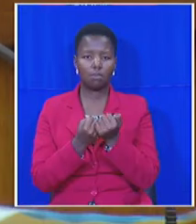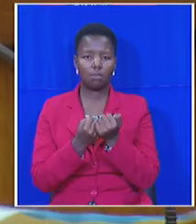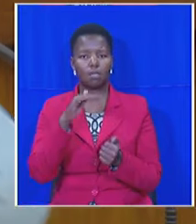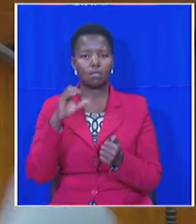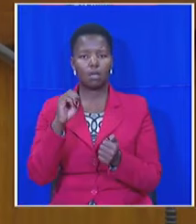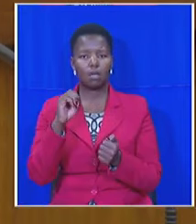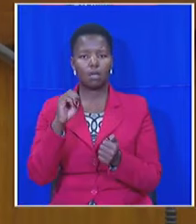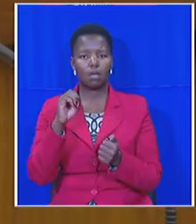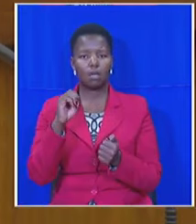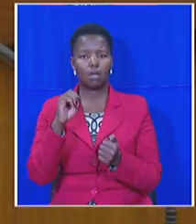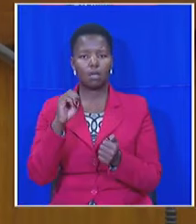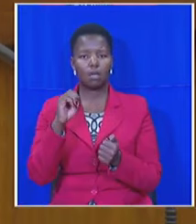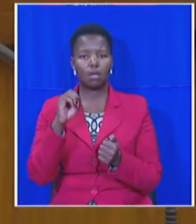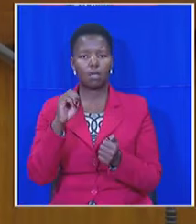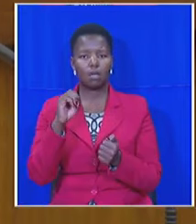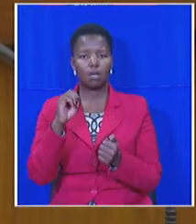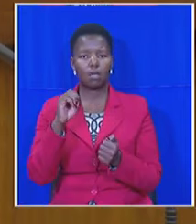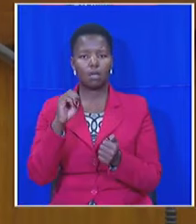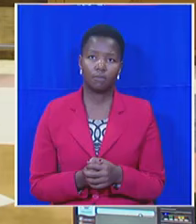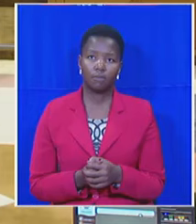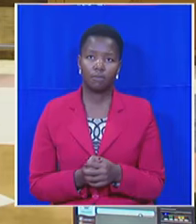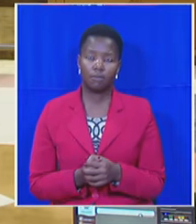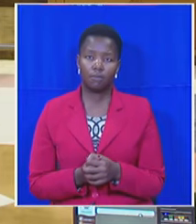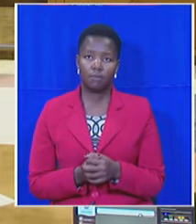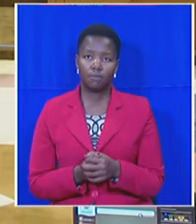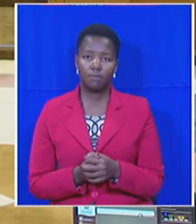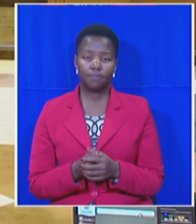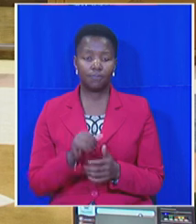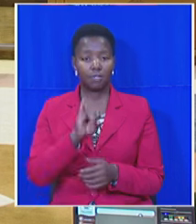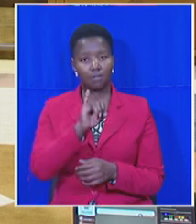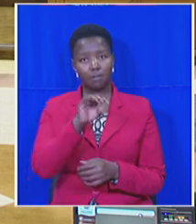budget. Honorable Imam.